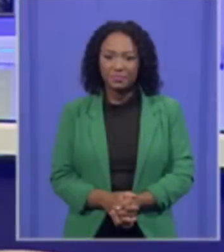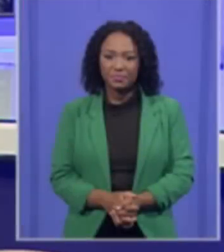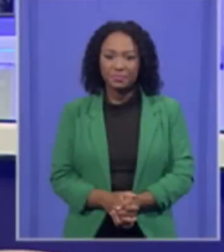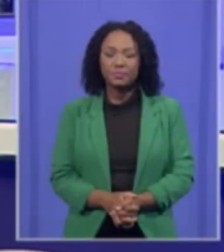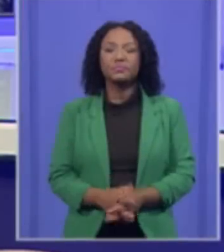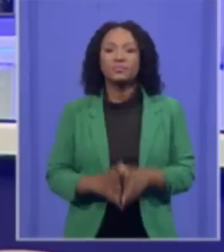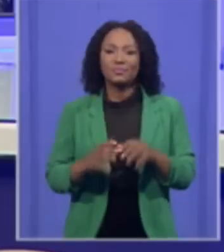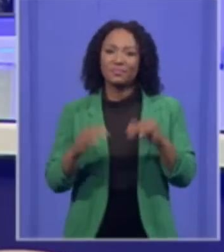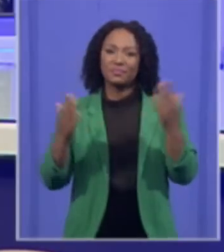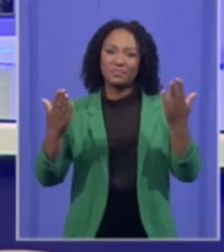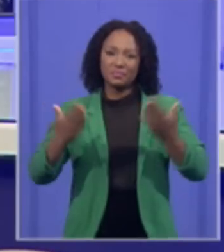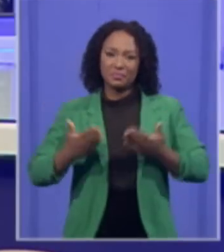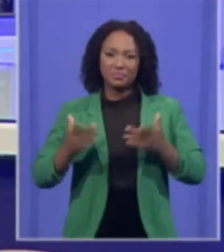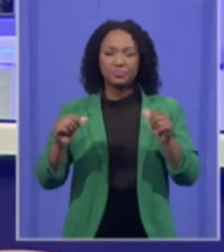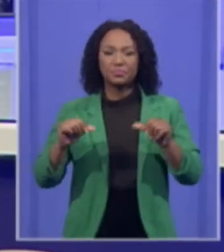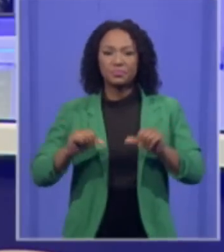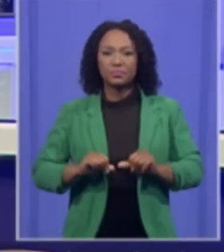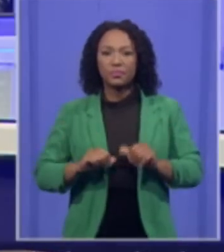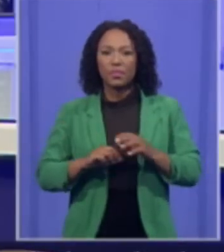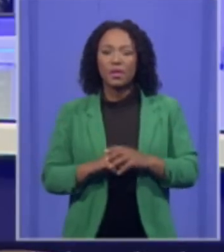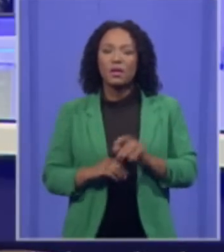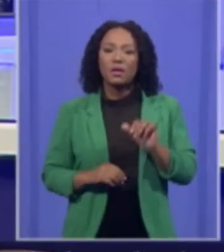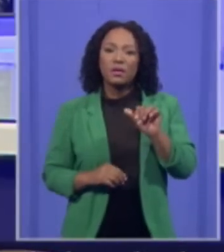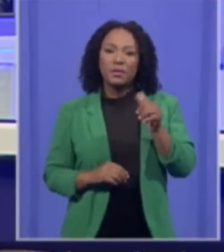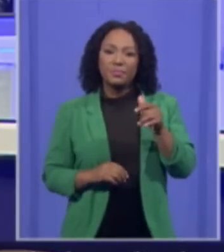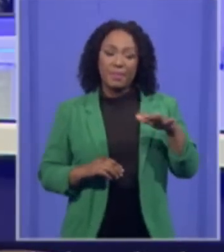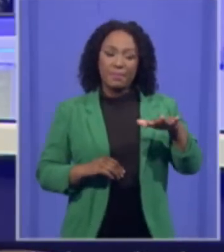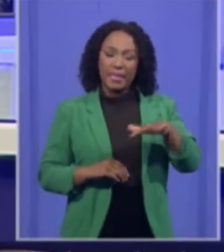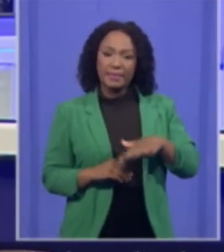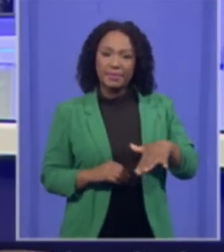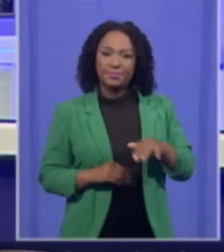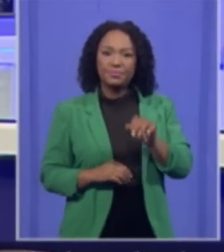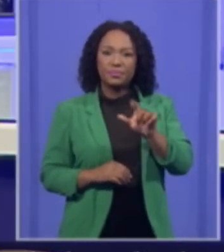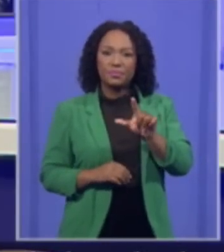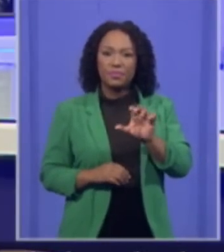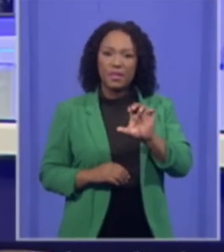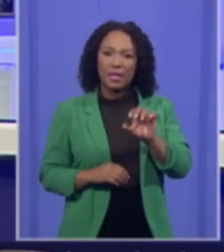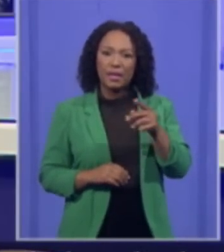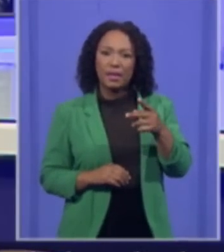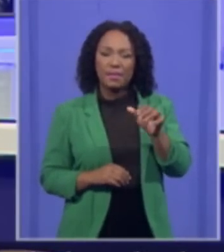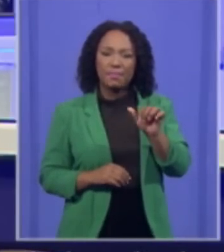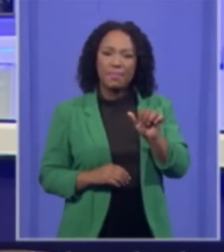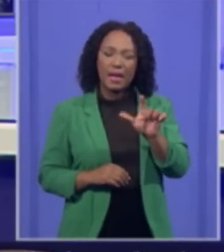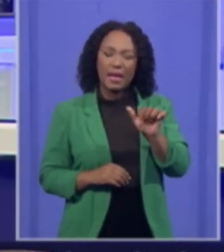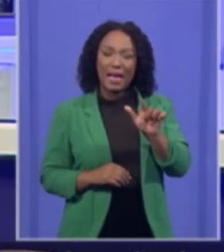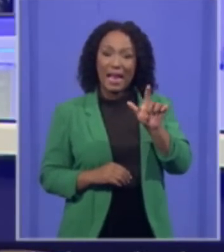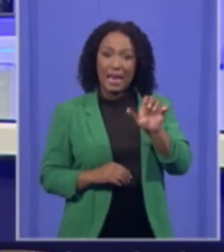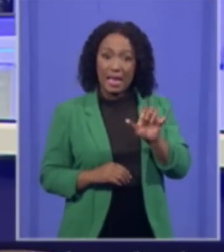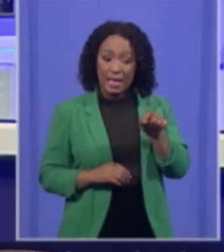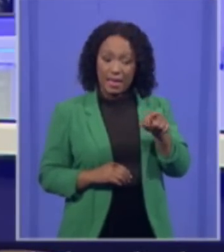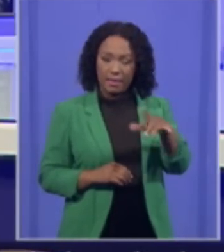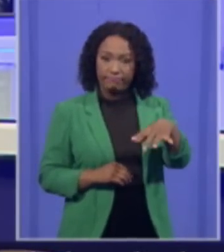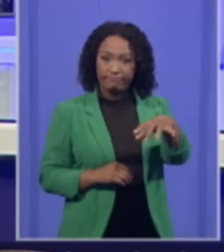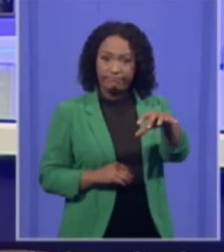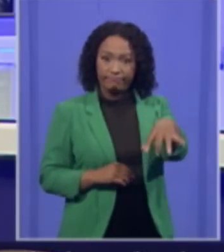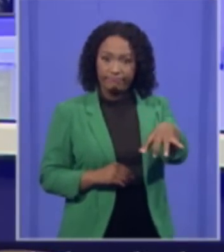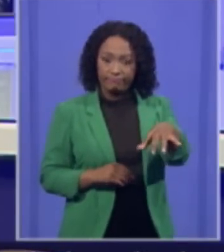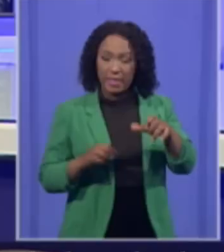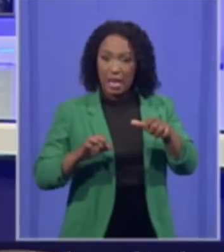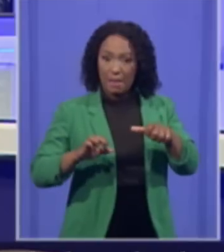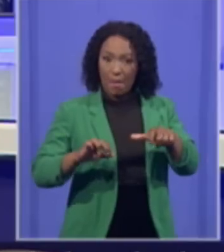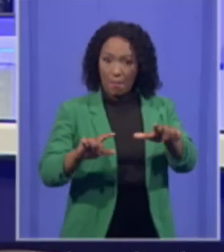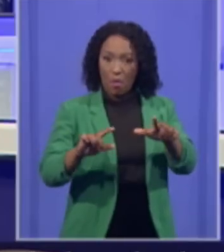Re sa la amogela dikarolo tše dingwe tša lephalale ka Limpopo ge e sale di itemogela kelela tšhila yeo e